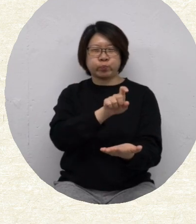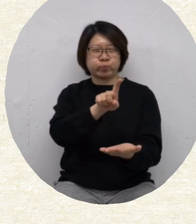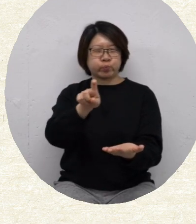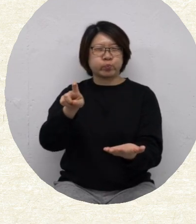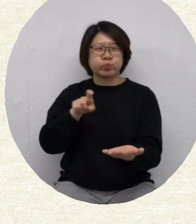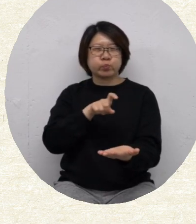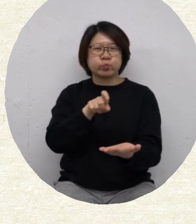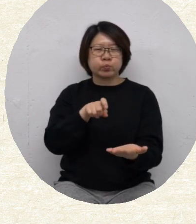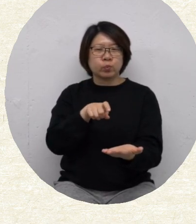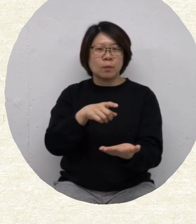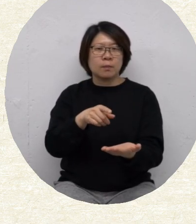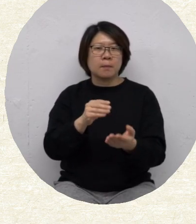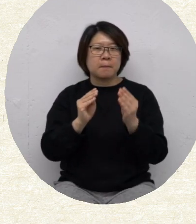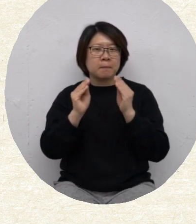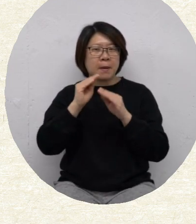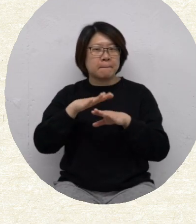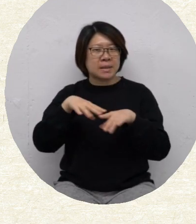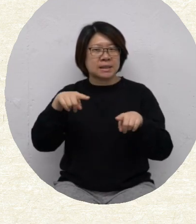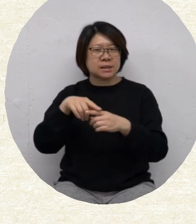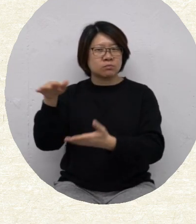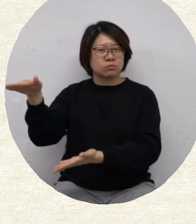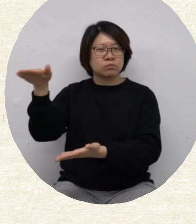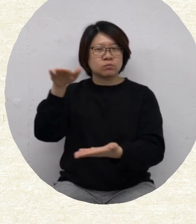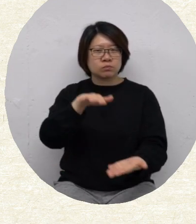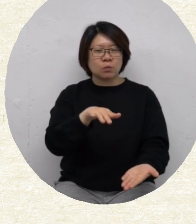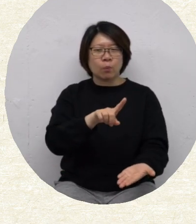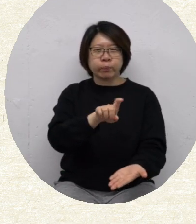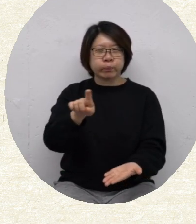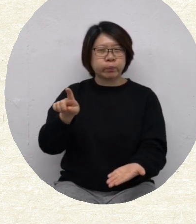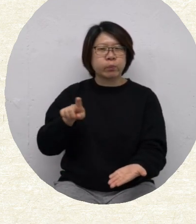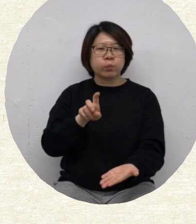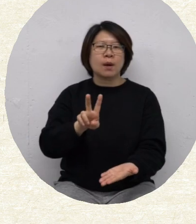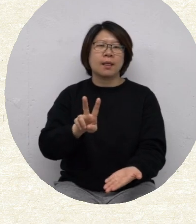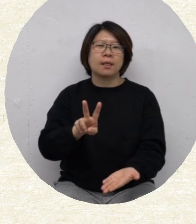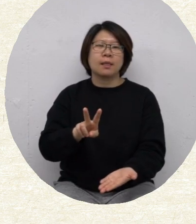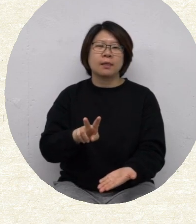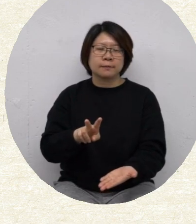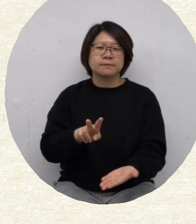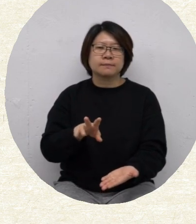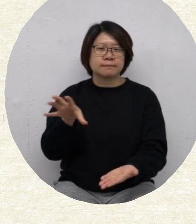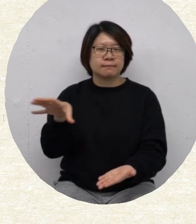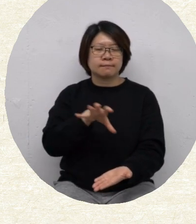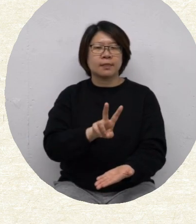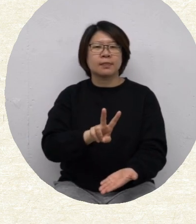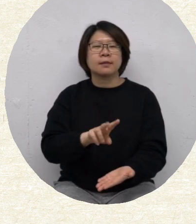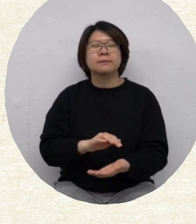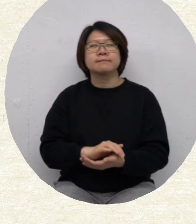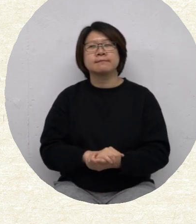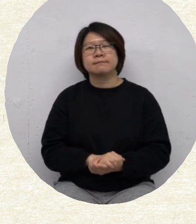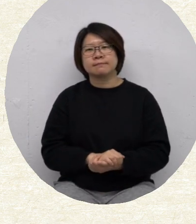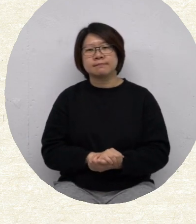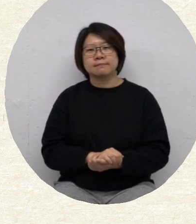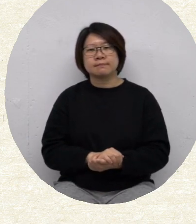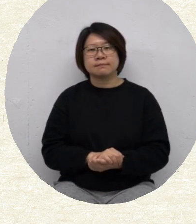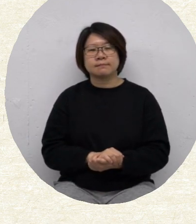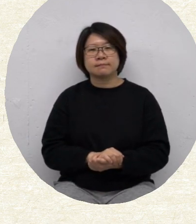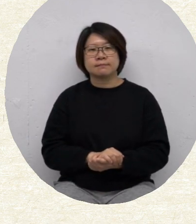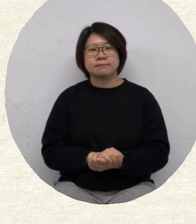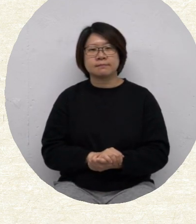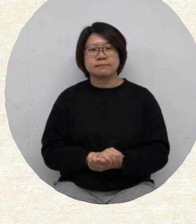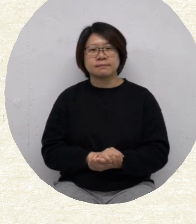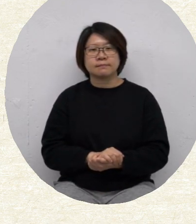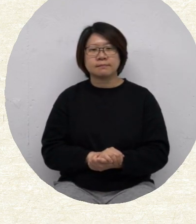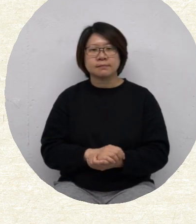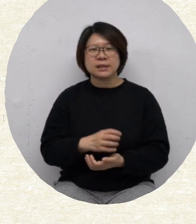my collection of flattened out boxes became templates that I used to trace their outline shapes onto Tyvek